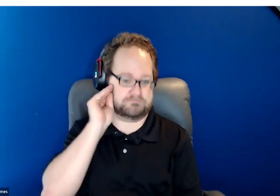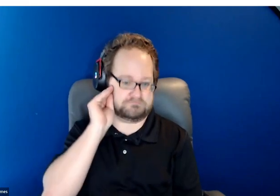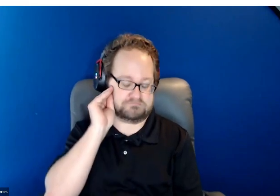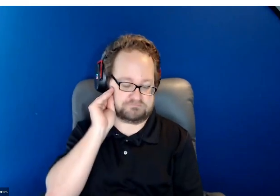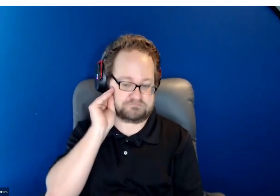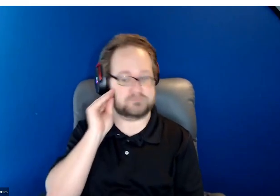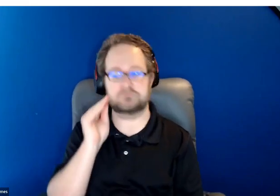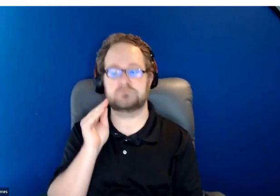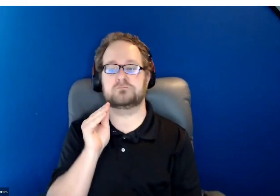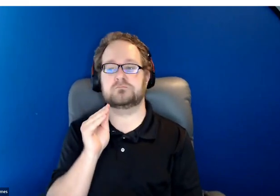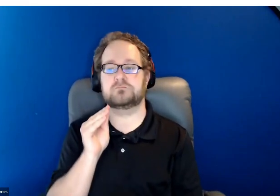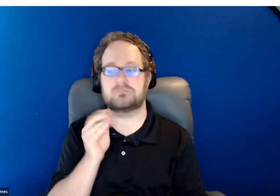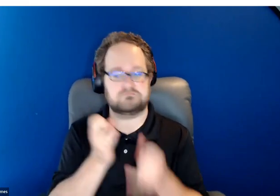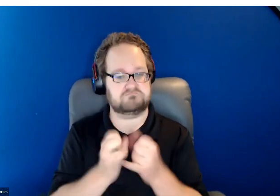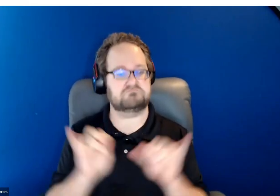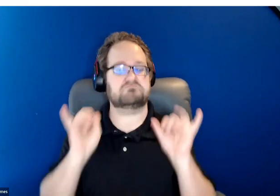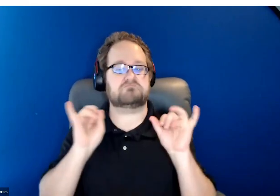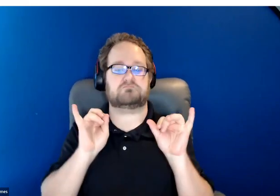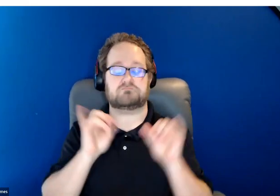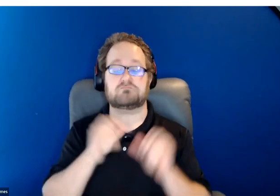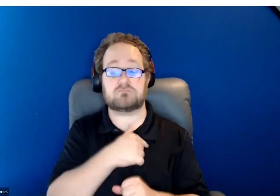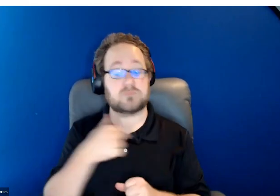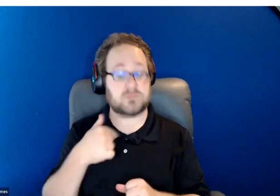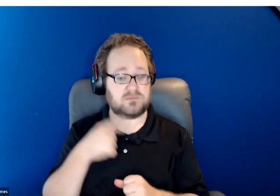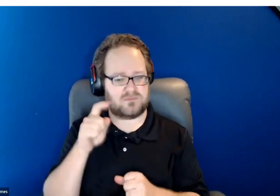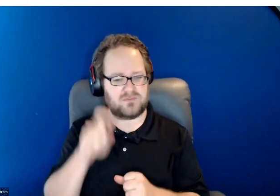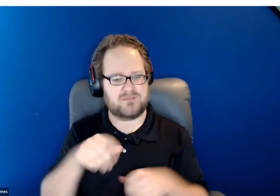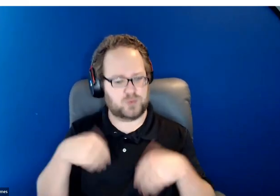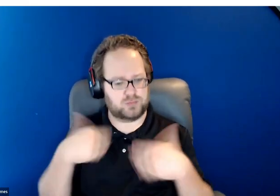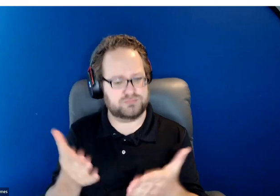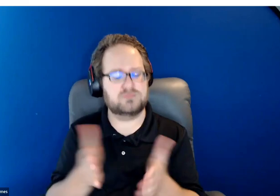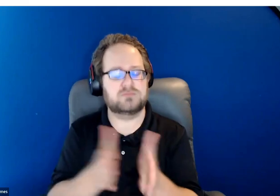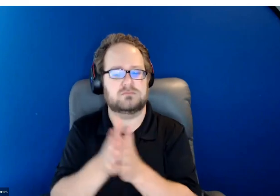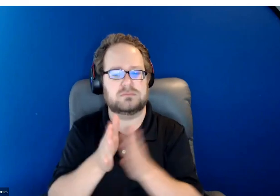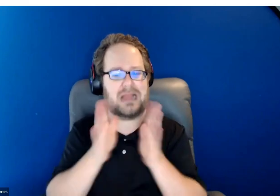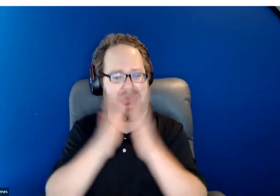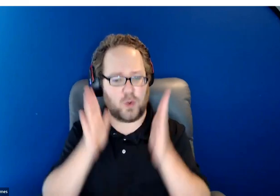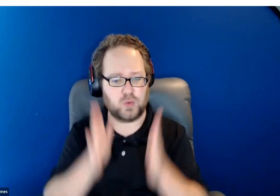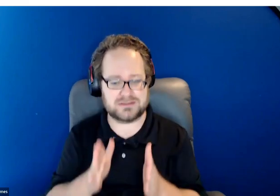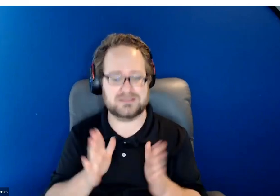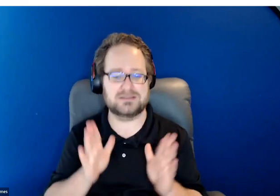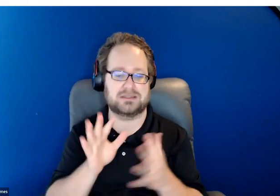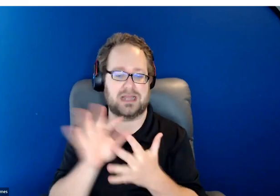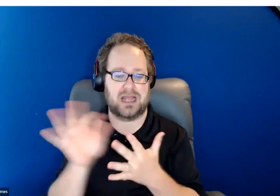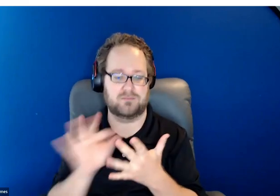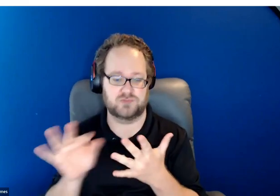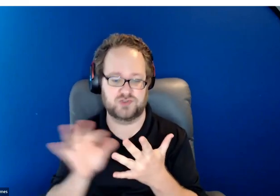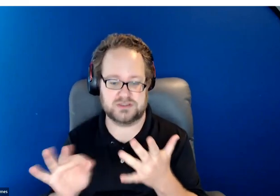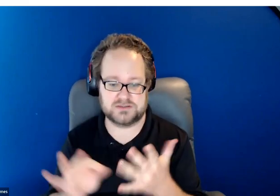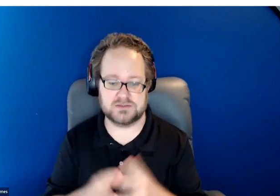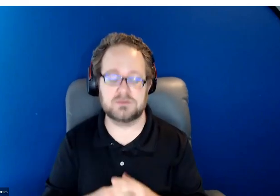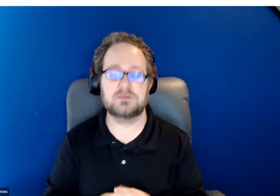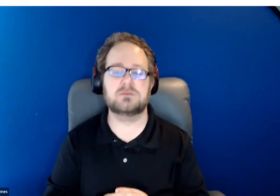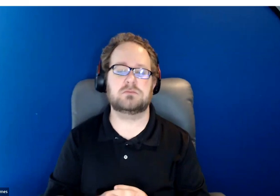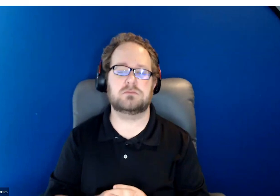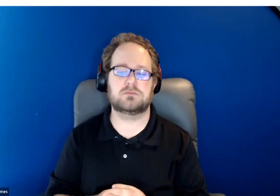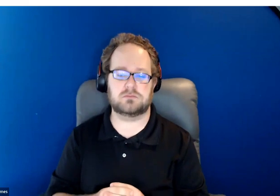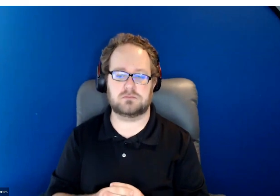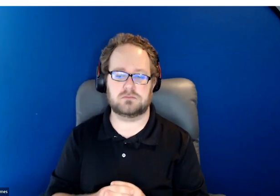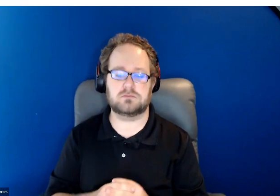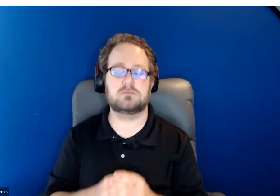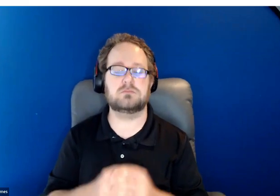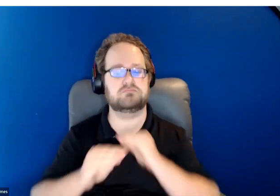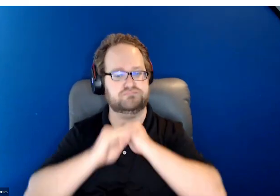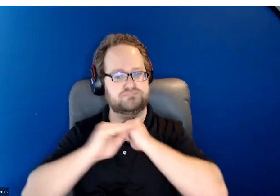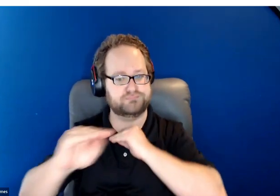offer a range of housing options across the lifespan, regardless of income and functional ability. Stable